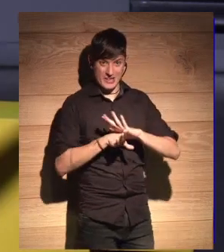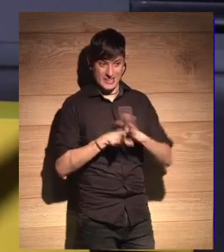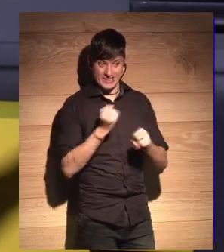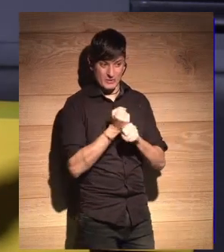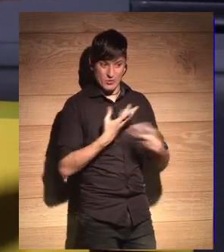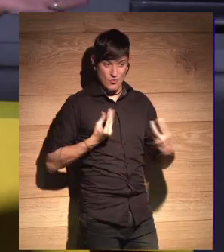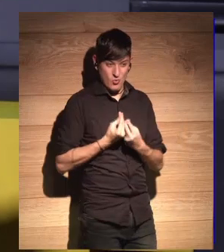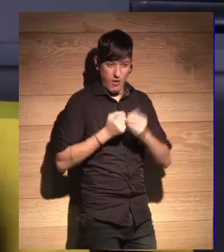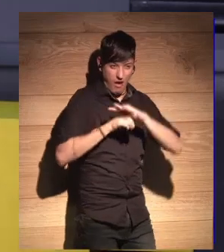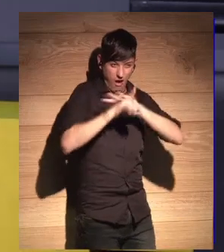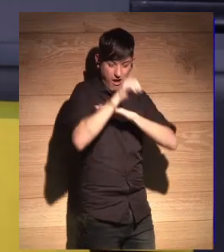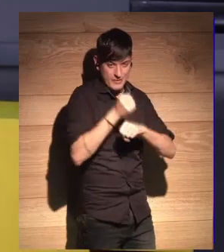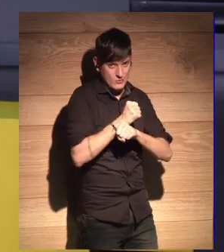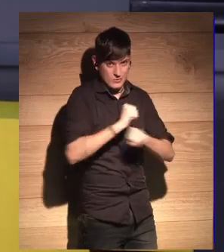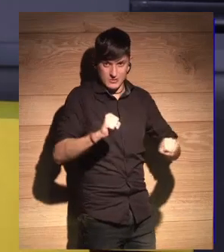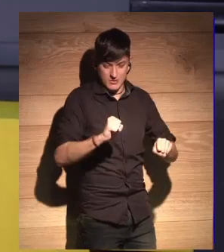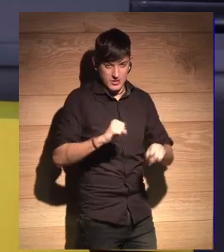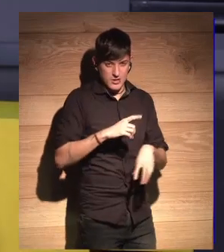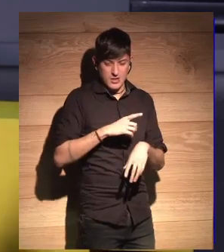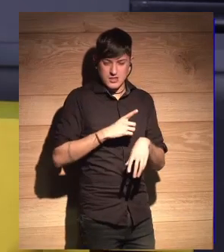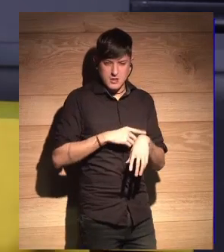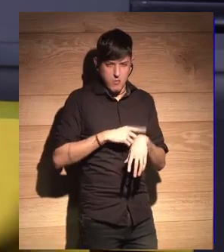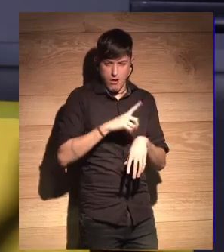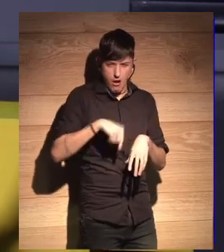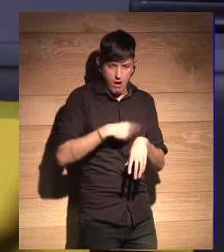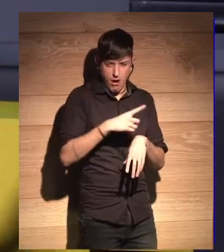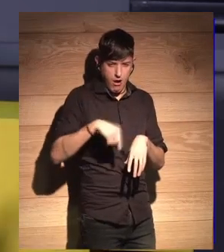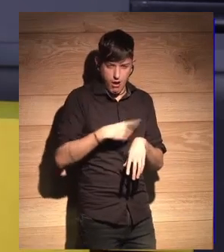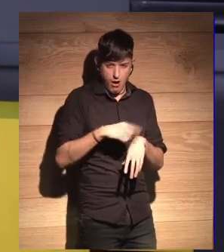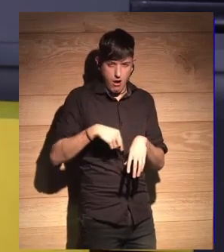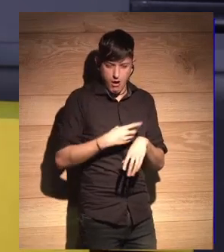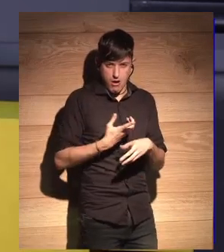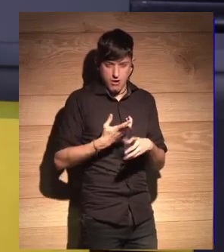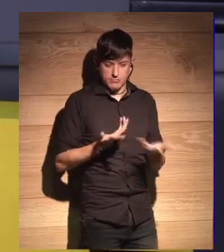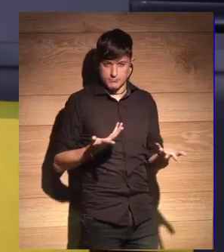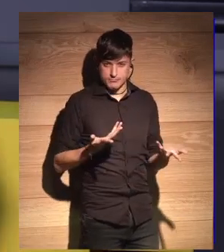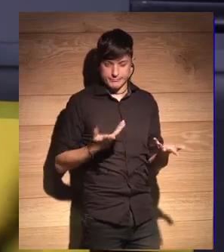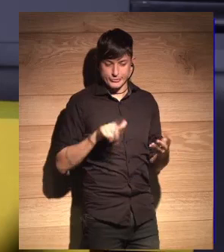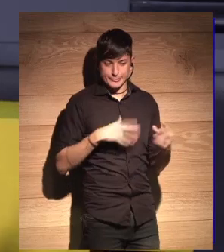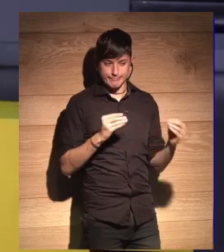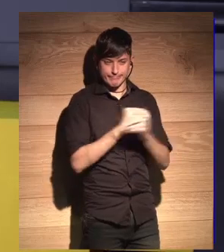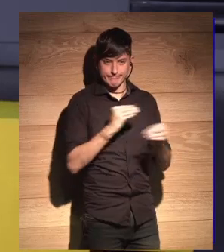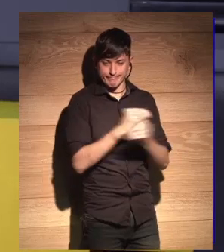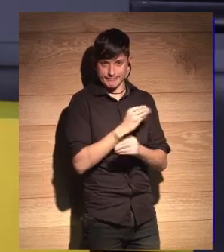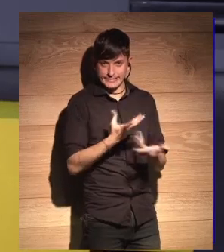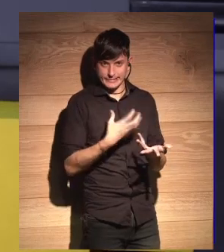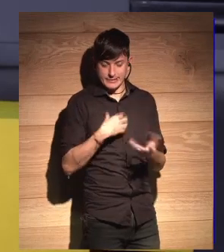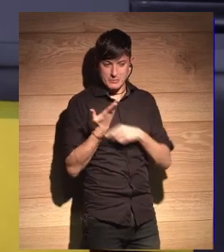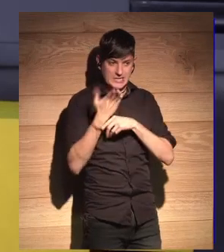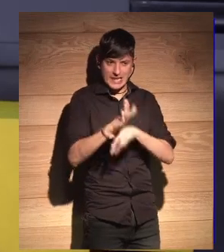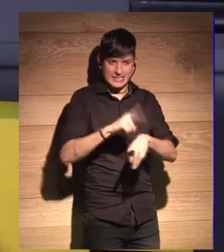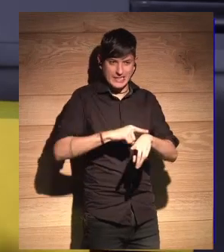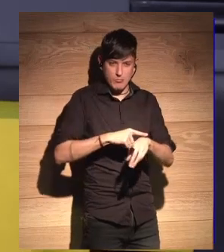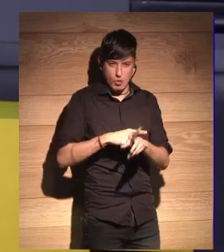taken so long because of her schedule and my schedule already just to present that. And I also felt like I don't know if I was